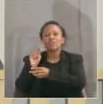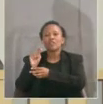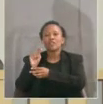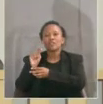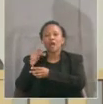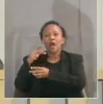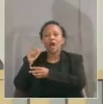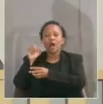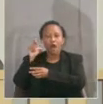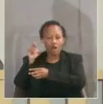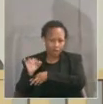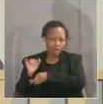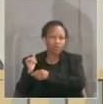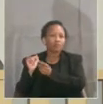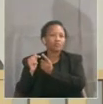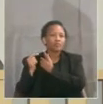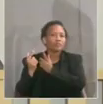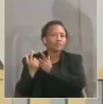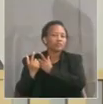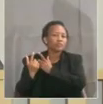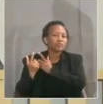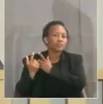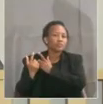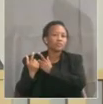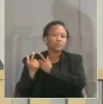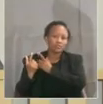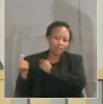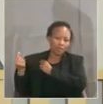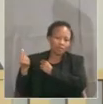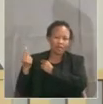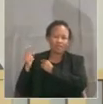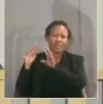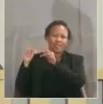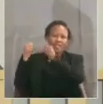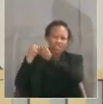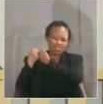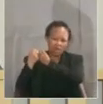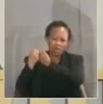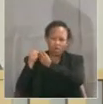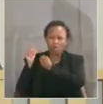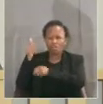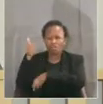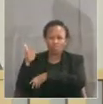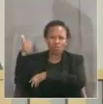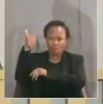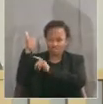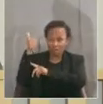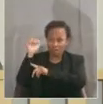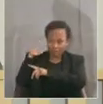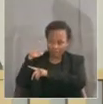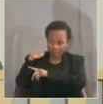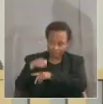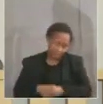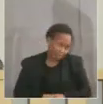directed by the National Commissioner. General, what does that